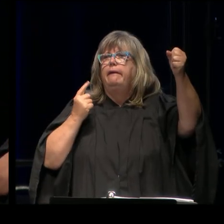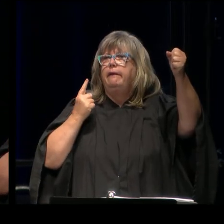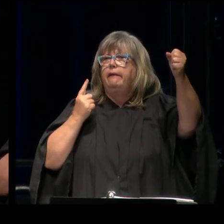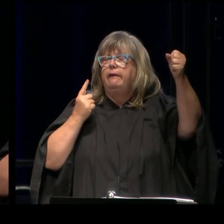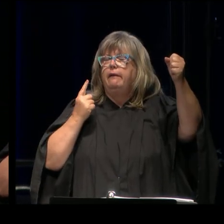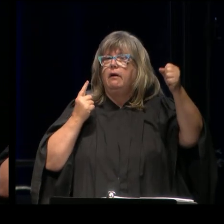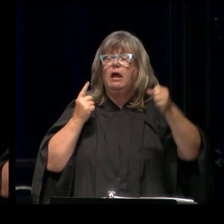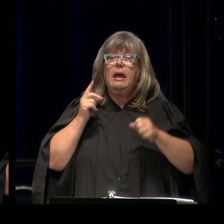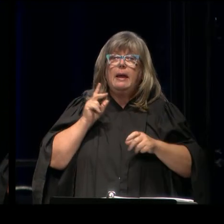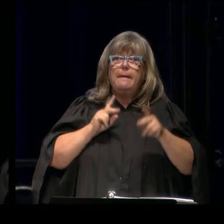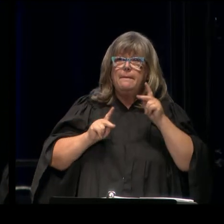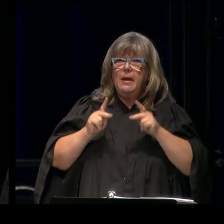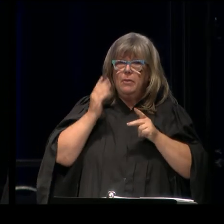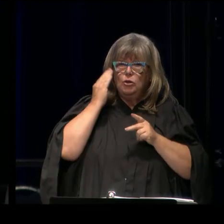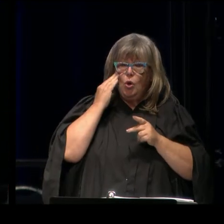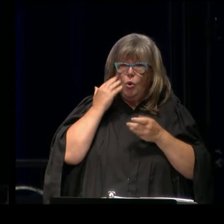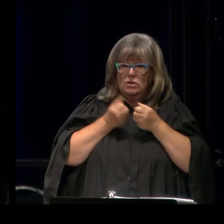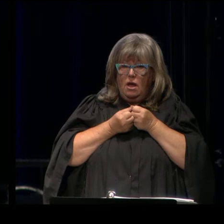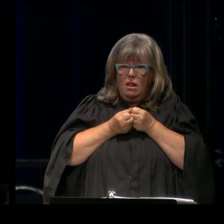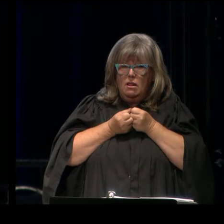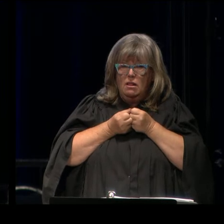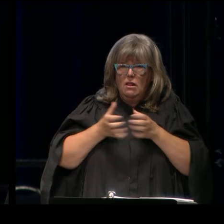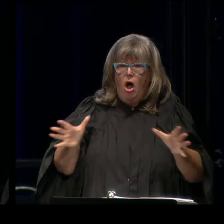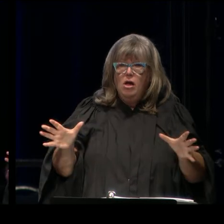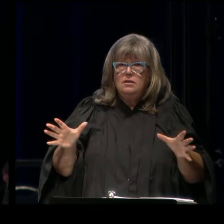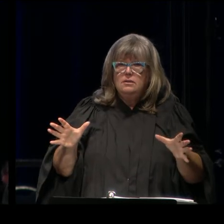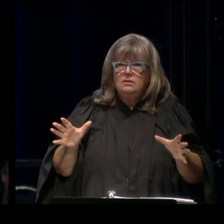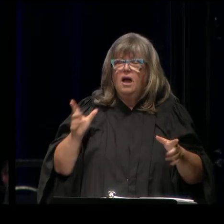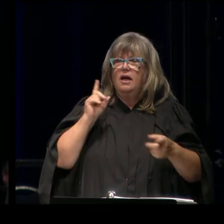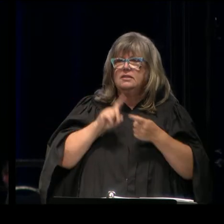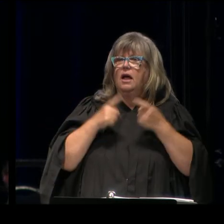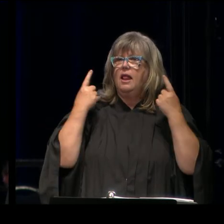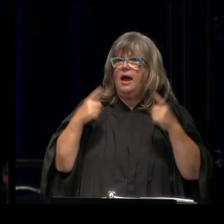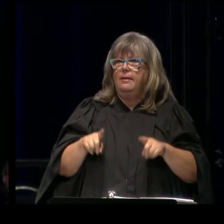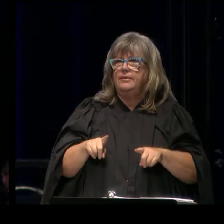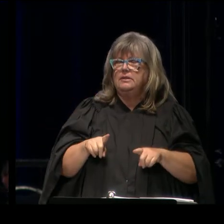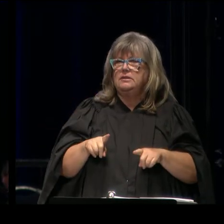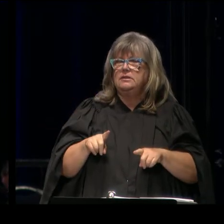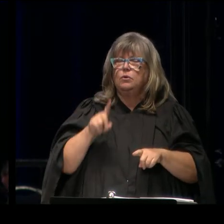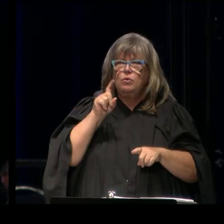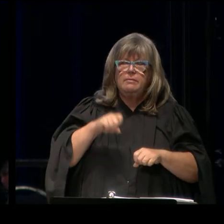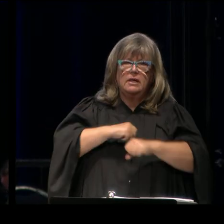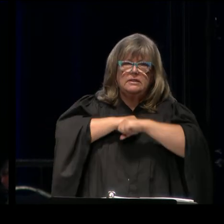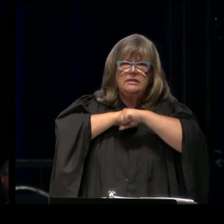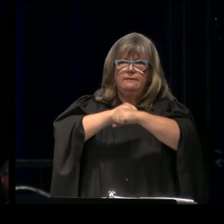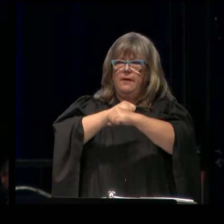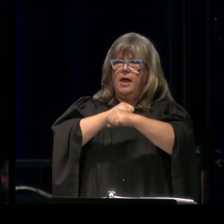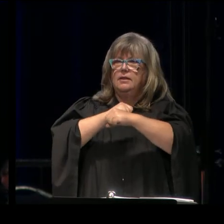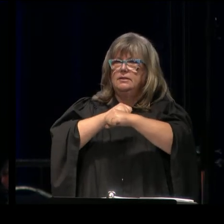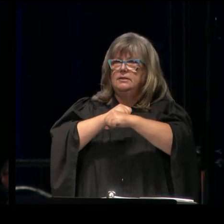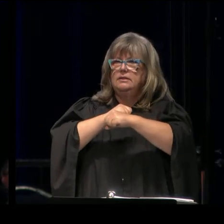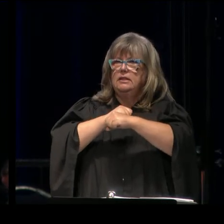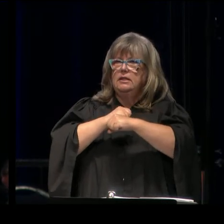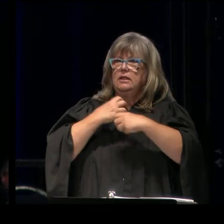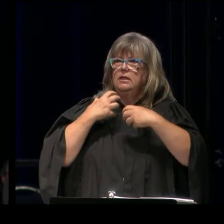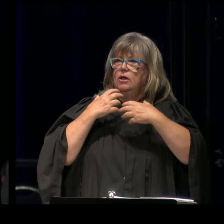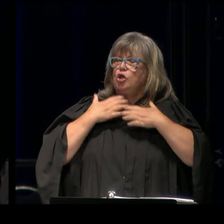loss until it happens. We must defend the humanity and to